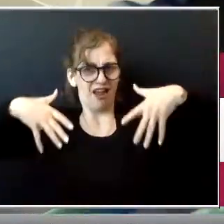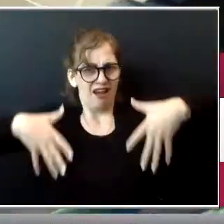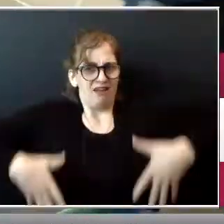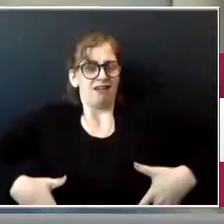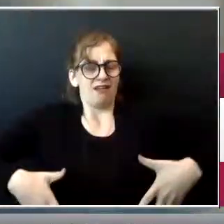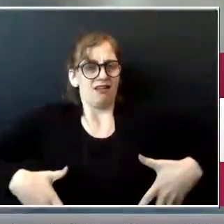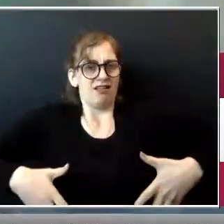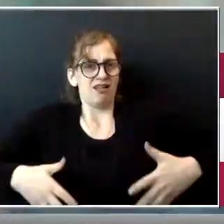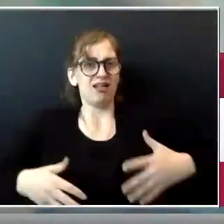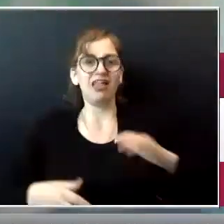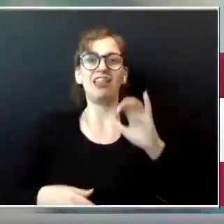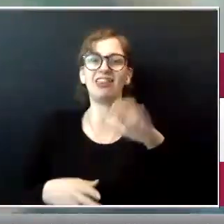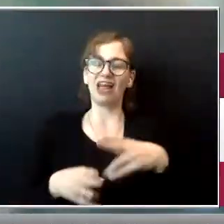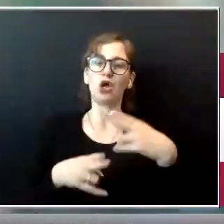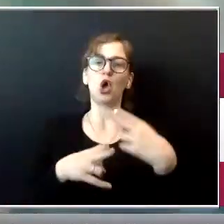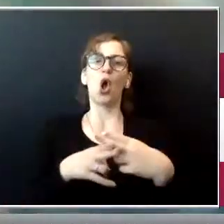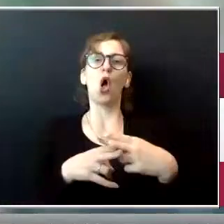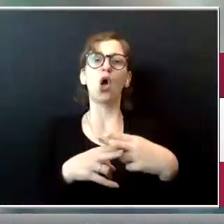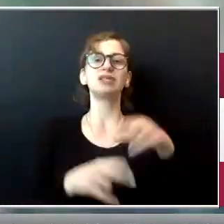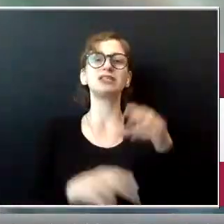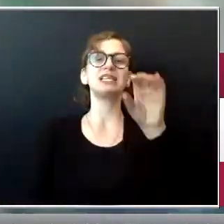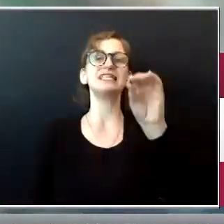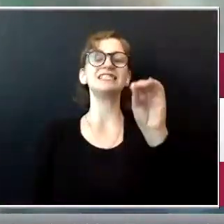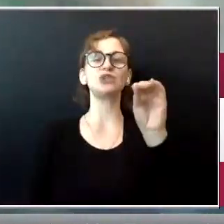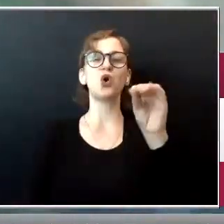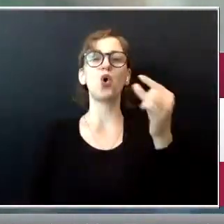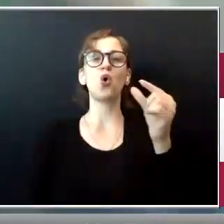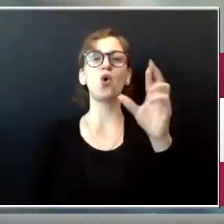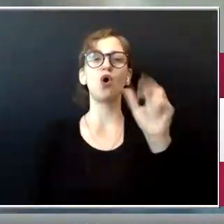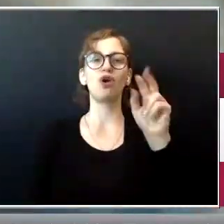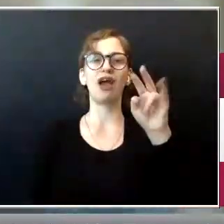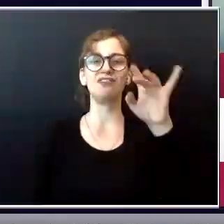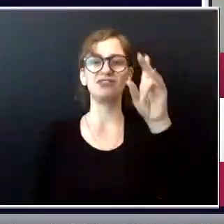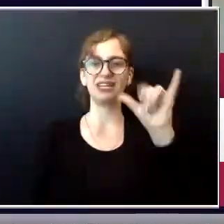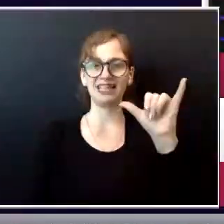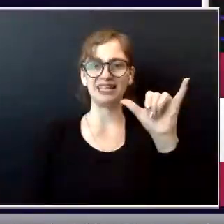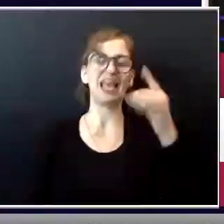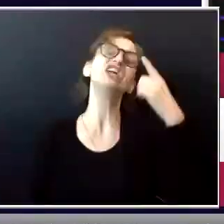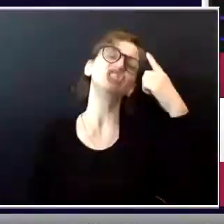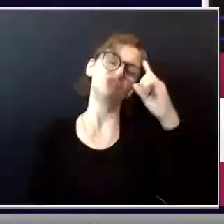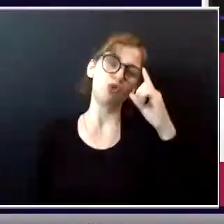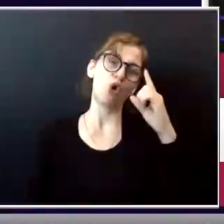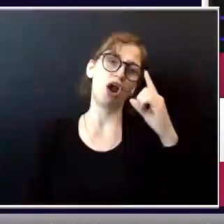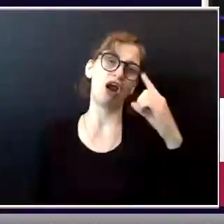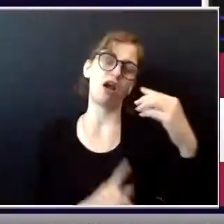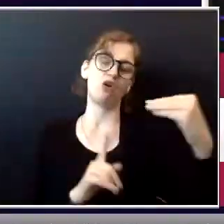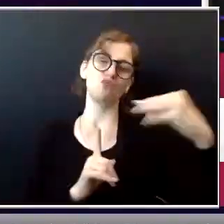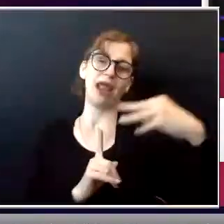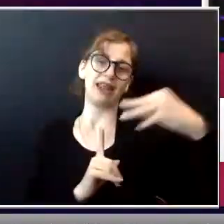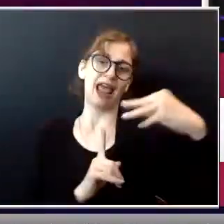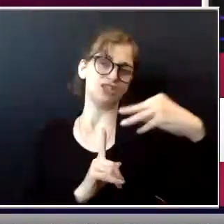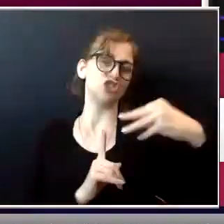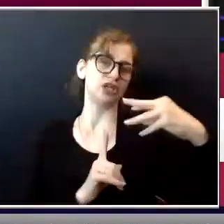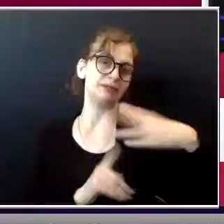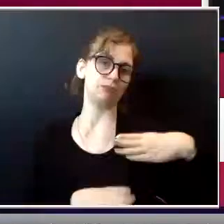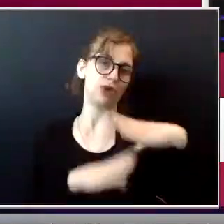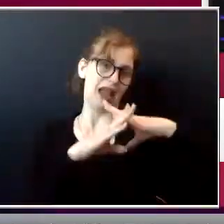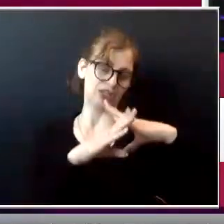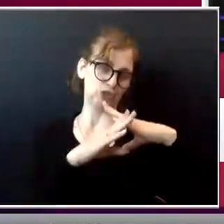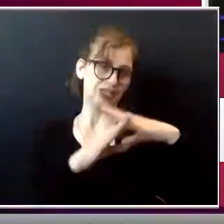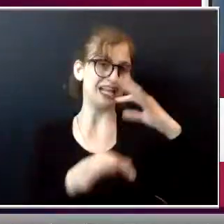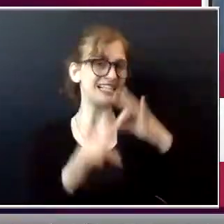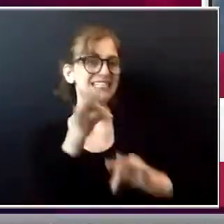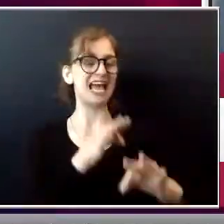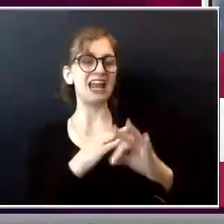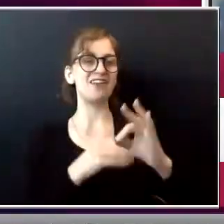zero gravity. It's basically for radiation protection. Instead of wearing a lead and doing the procedure, we use that thing to